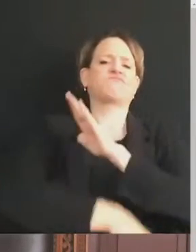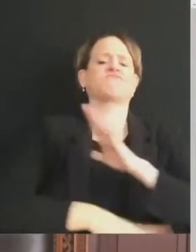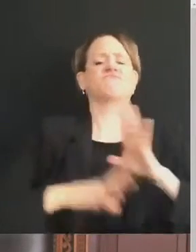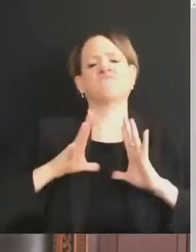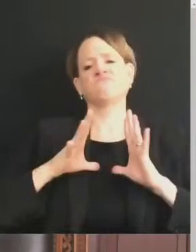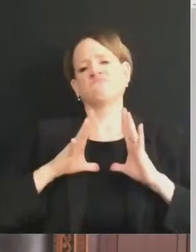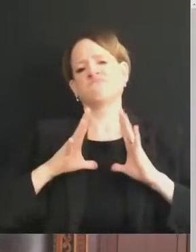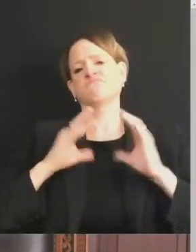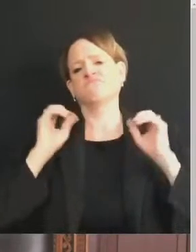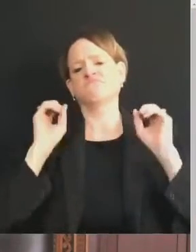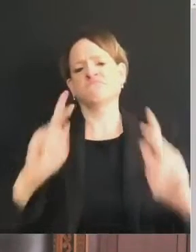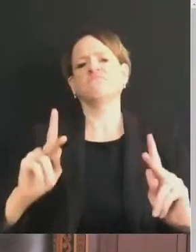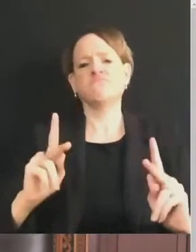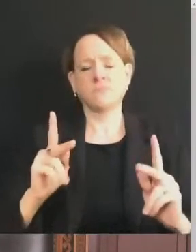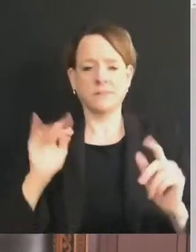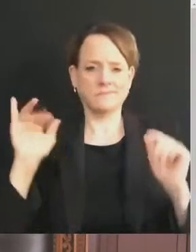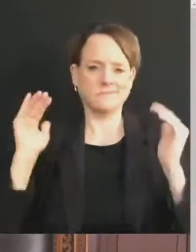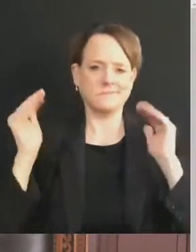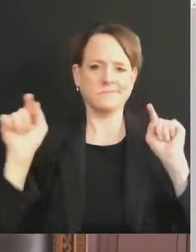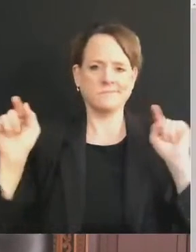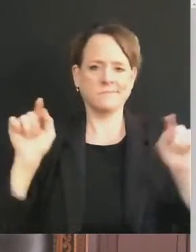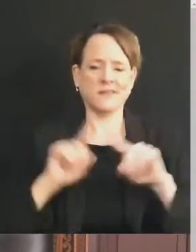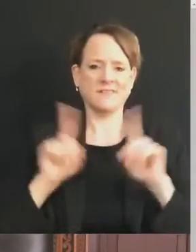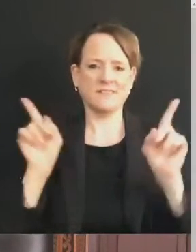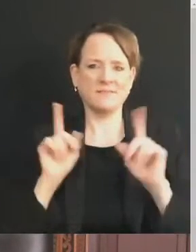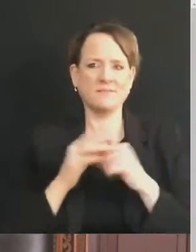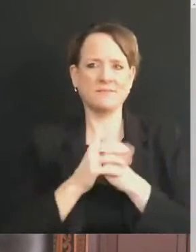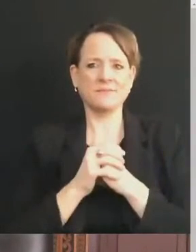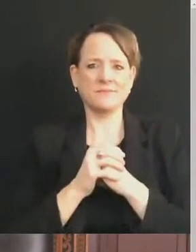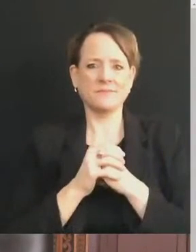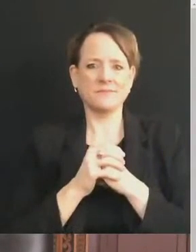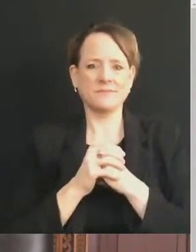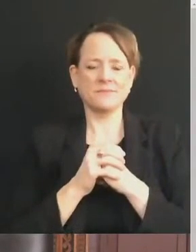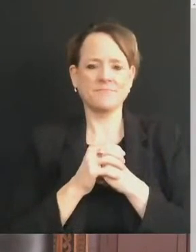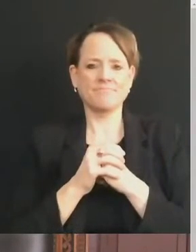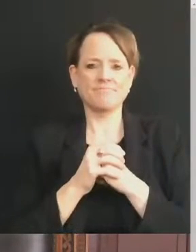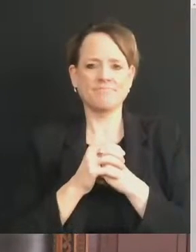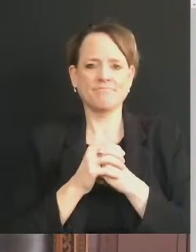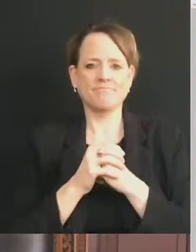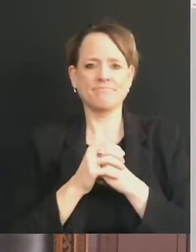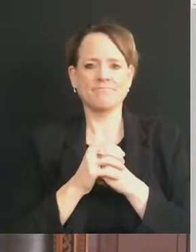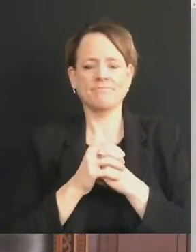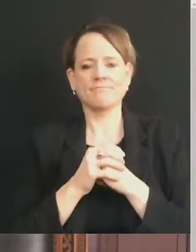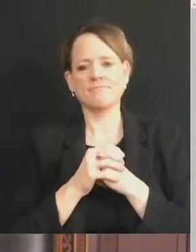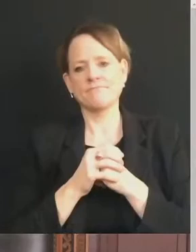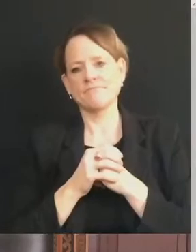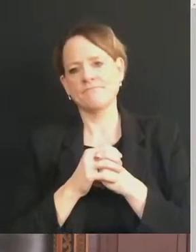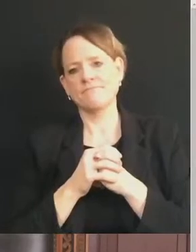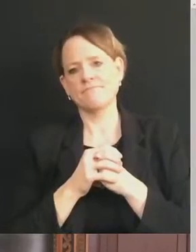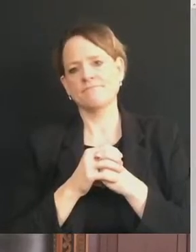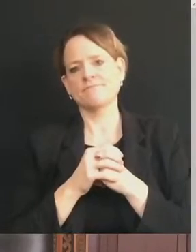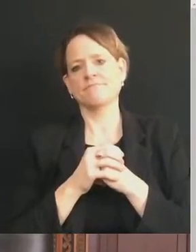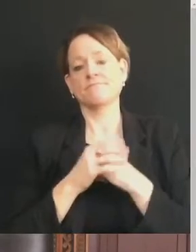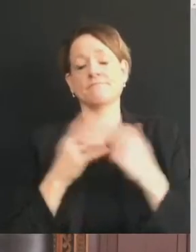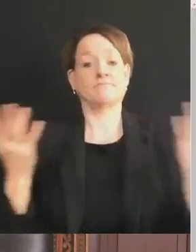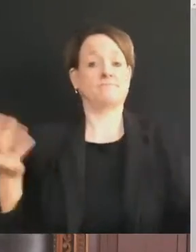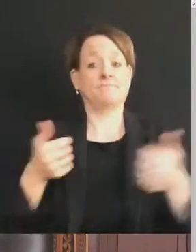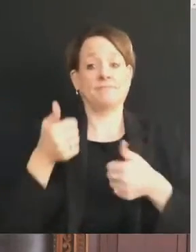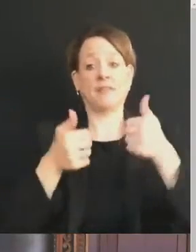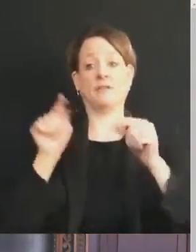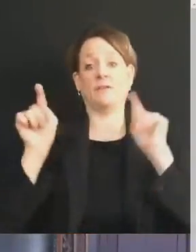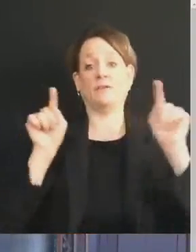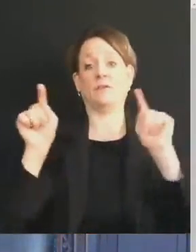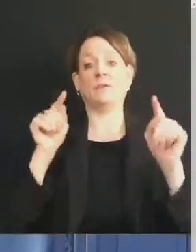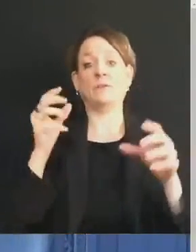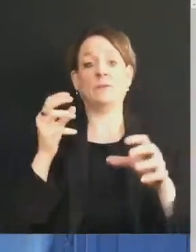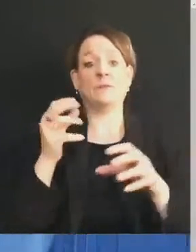Mr. Biden, but at the end of the day, we have to have leadership that understands the seriousness of this situation. Thank